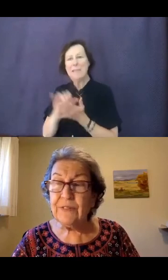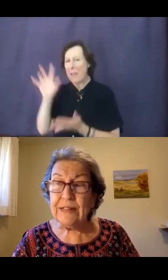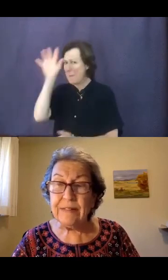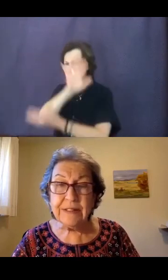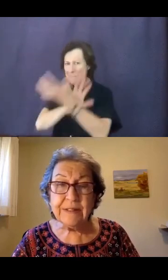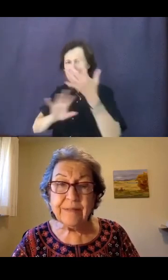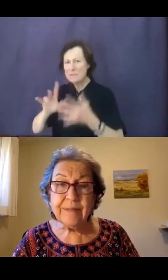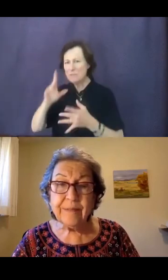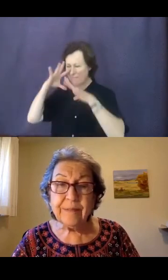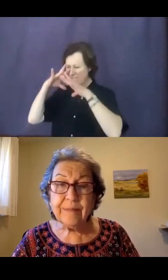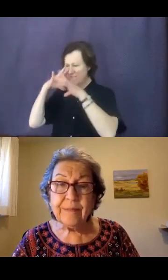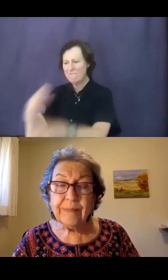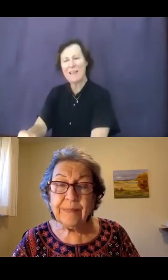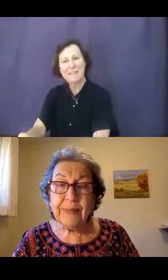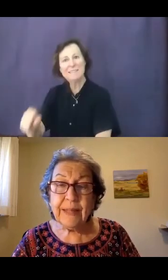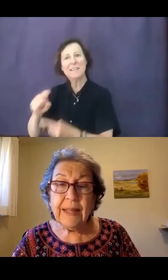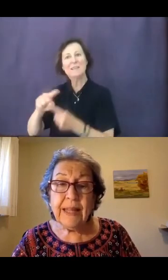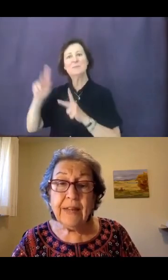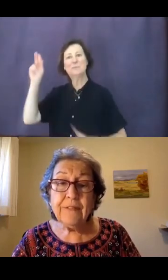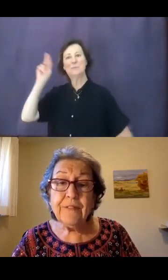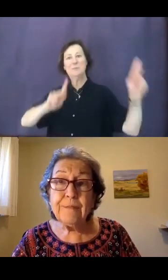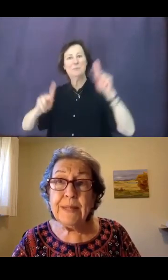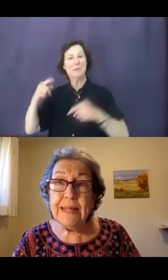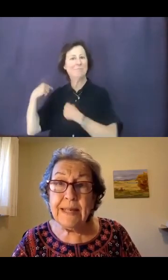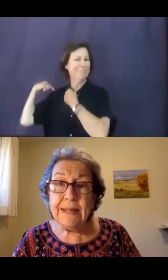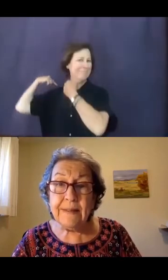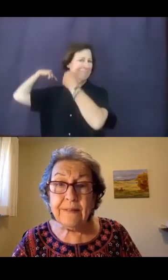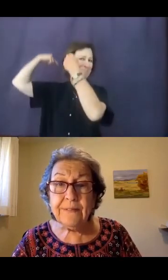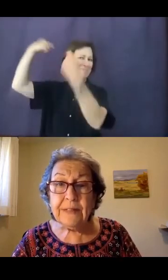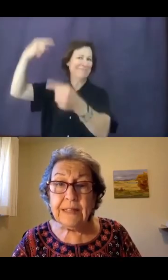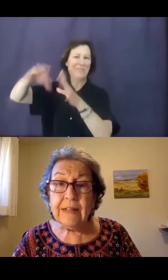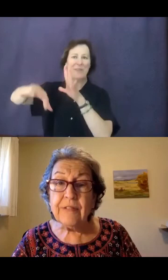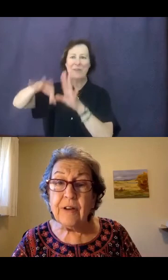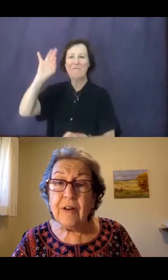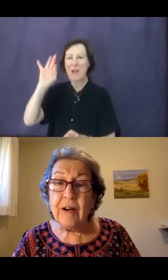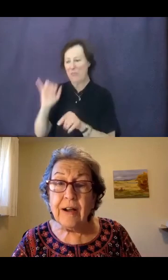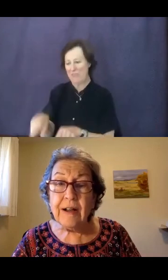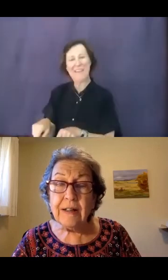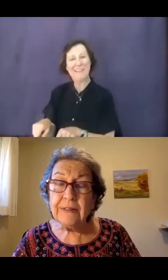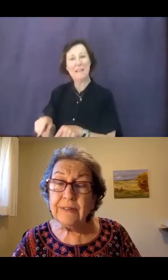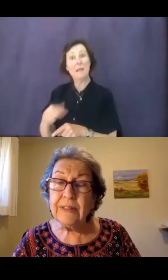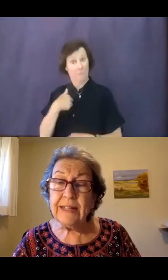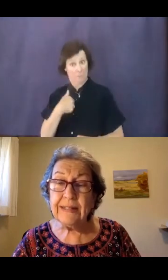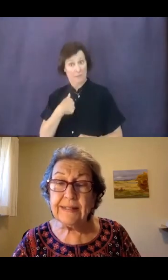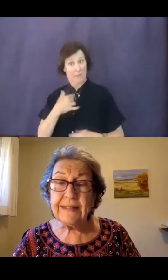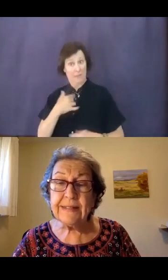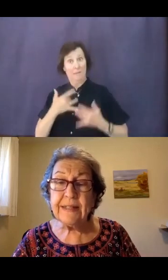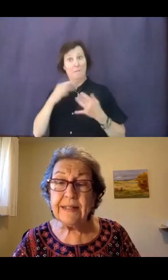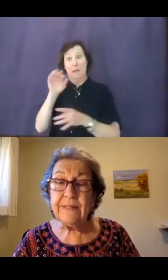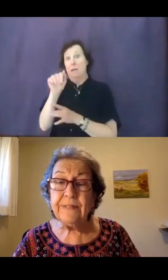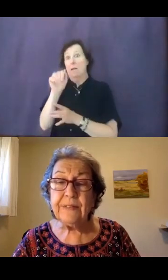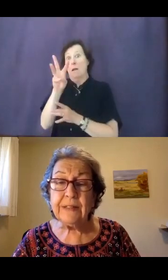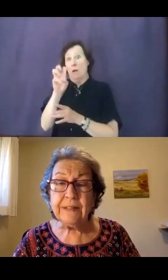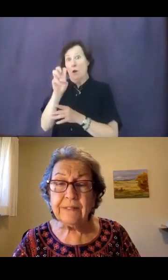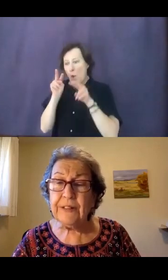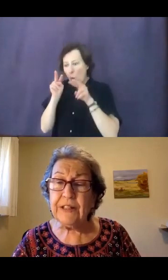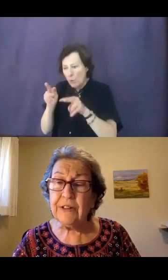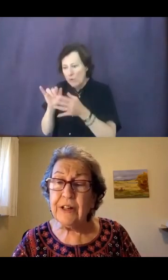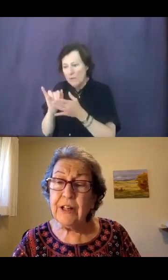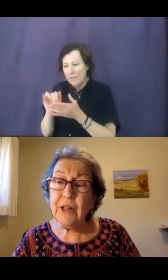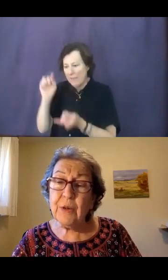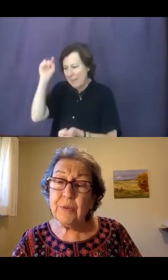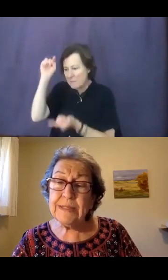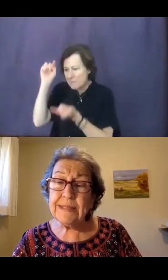was found. And for me, the feeling of awe looking at this tiny